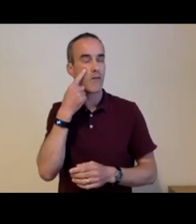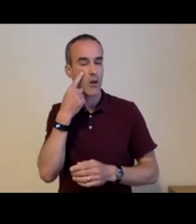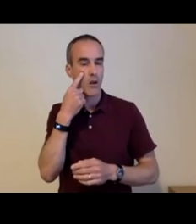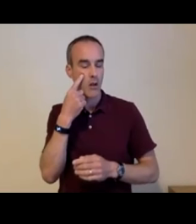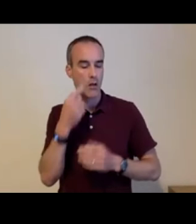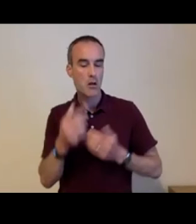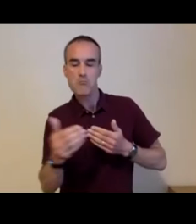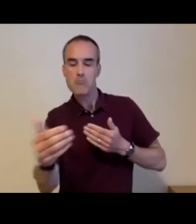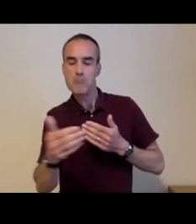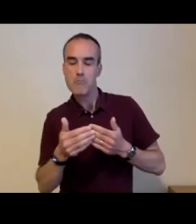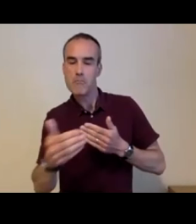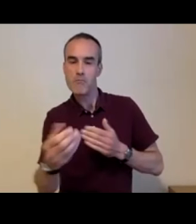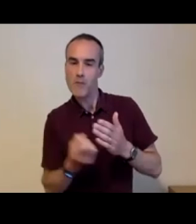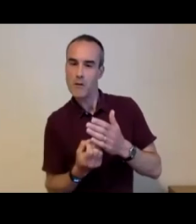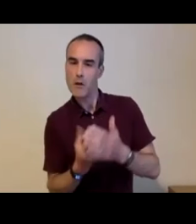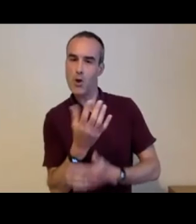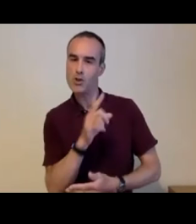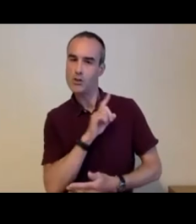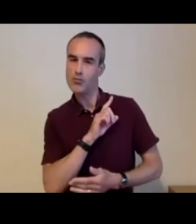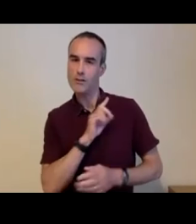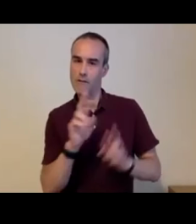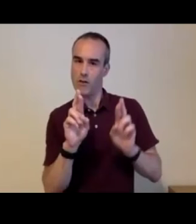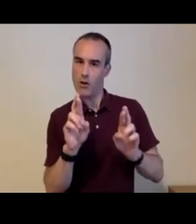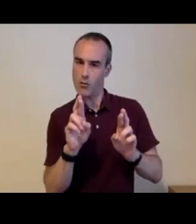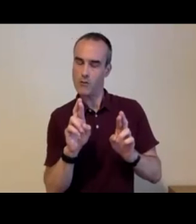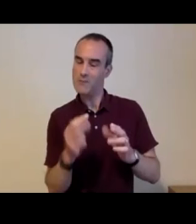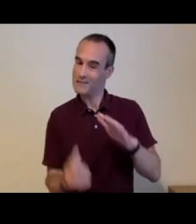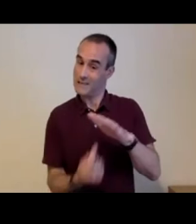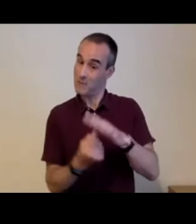reasons for hope in this important area.